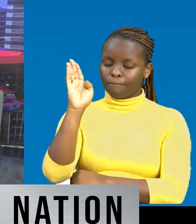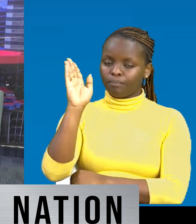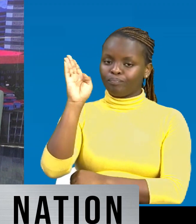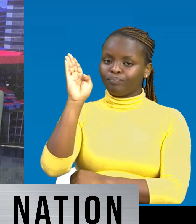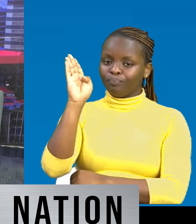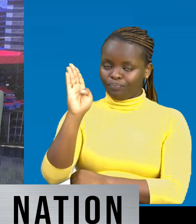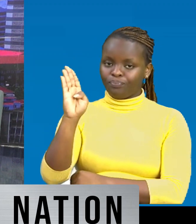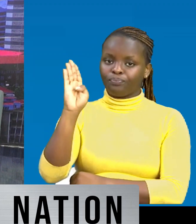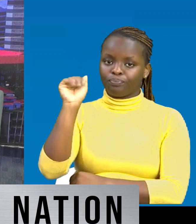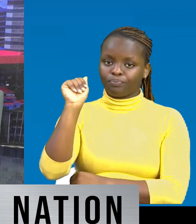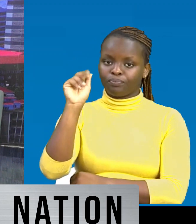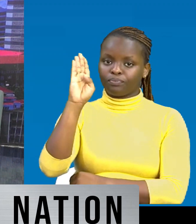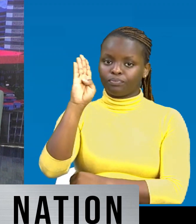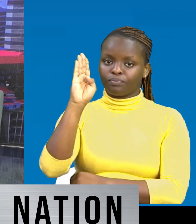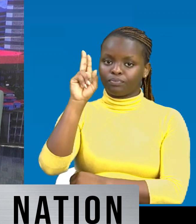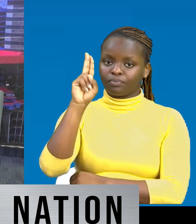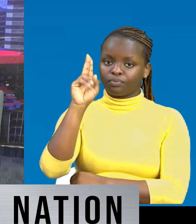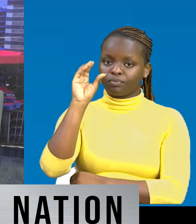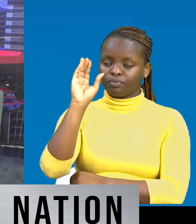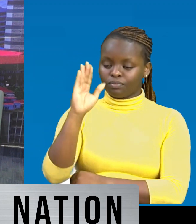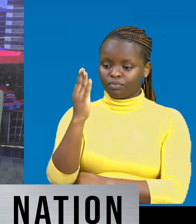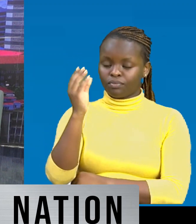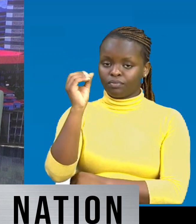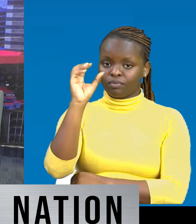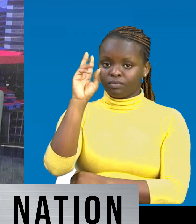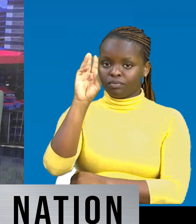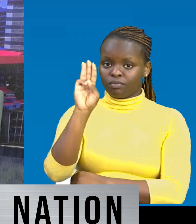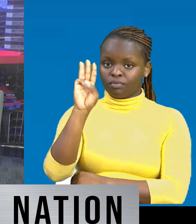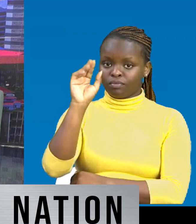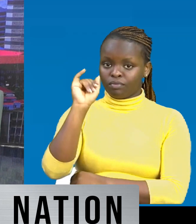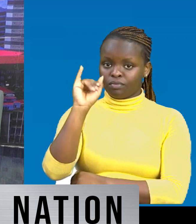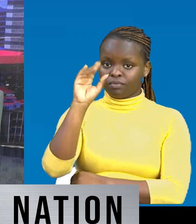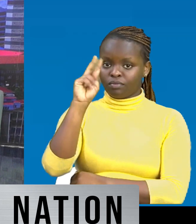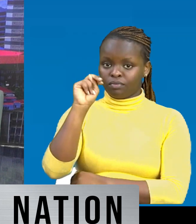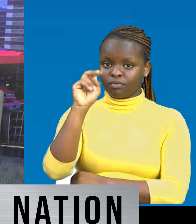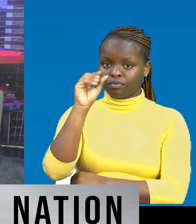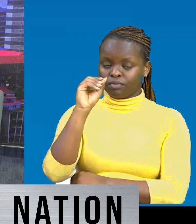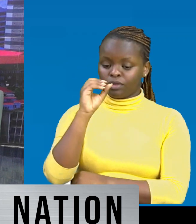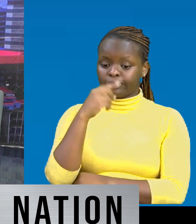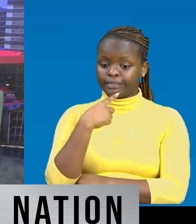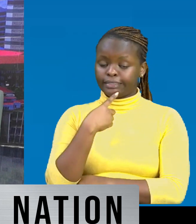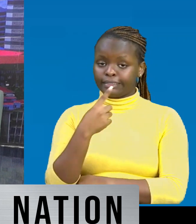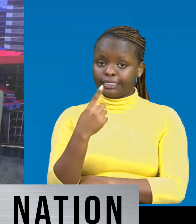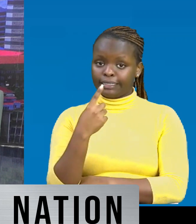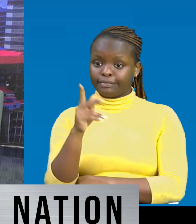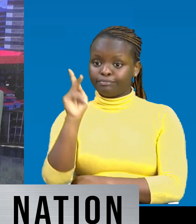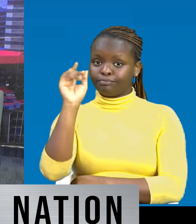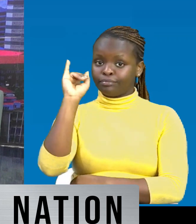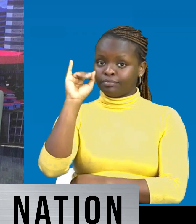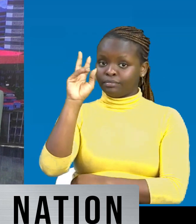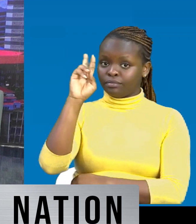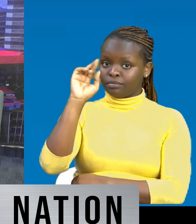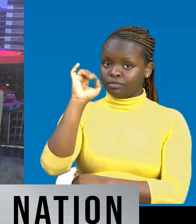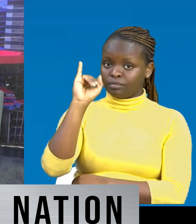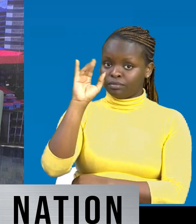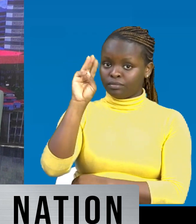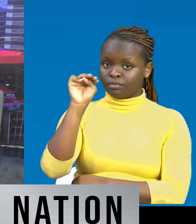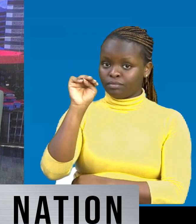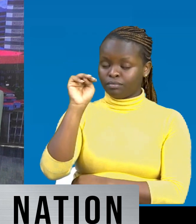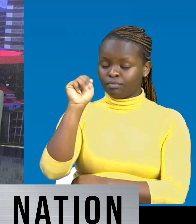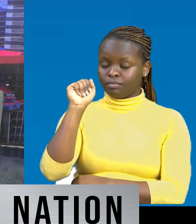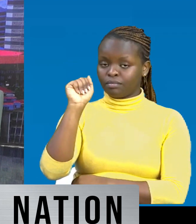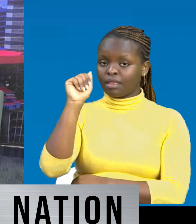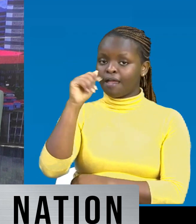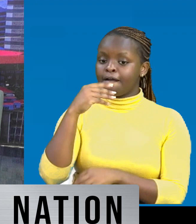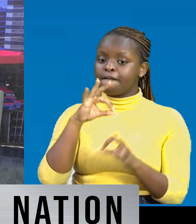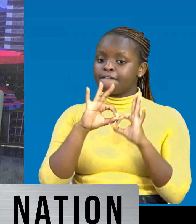placed a demand that even the Kirima's family should state where they bought the land from and how they bought it, and it brought many